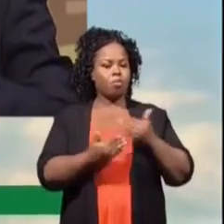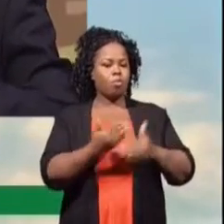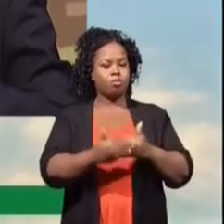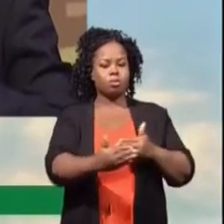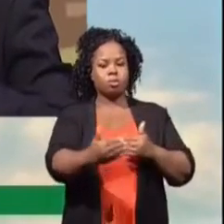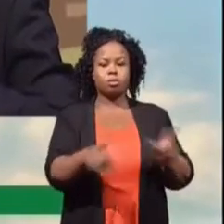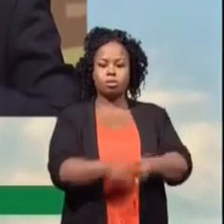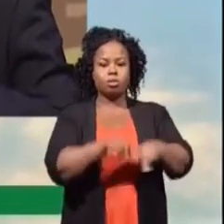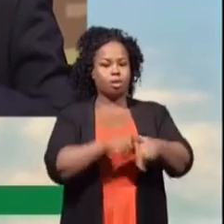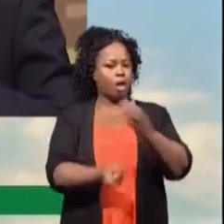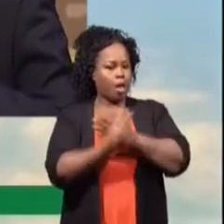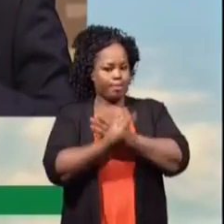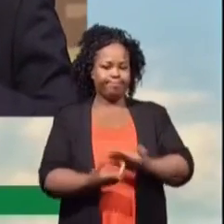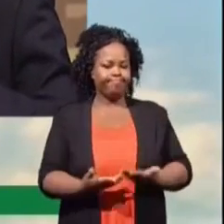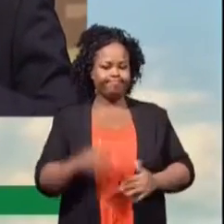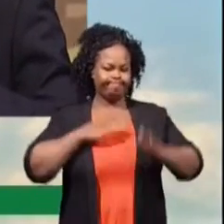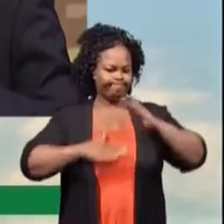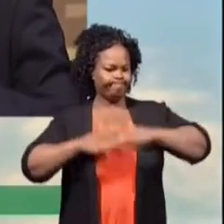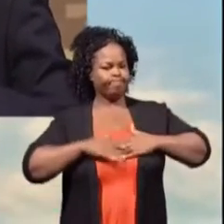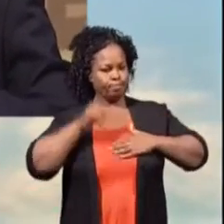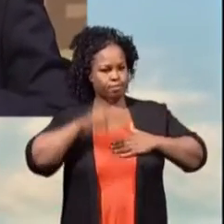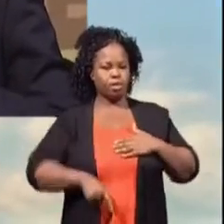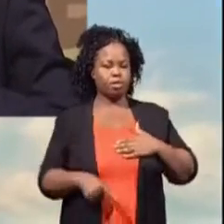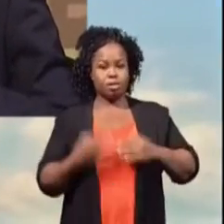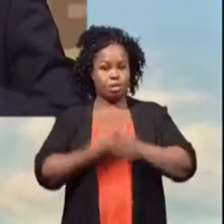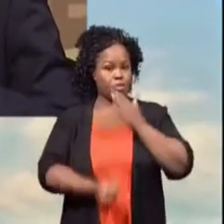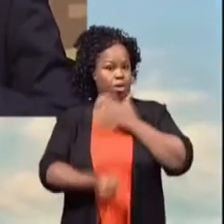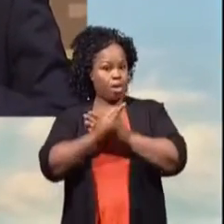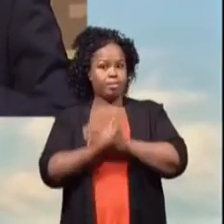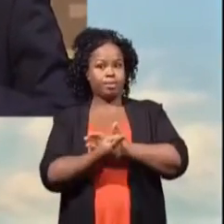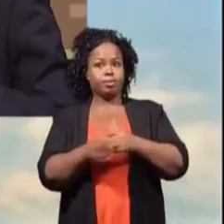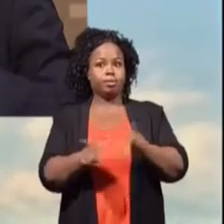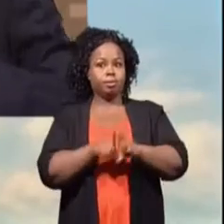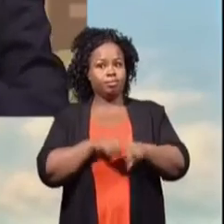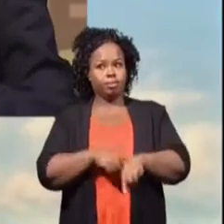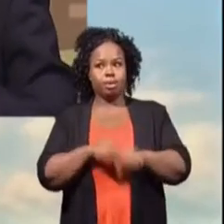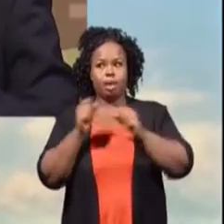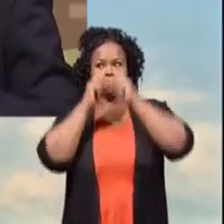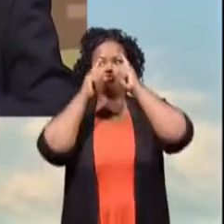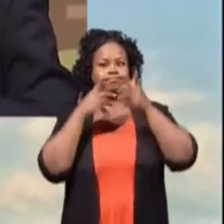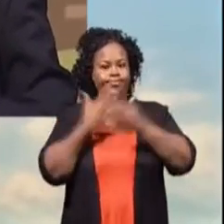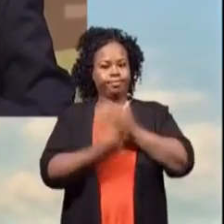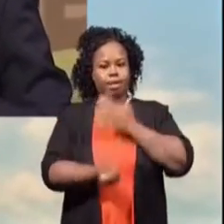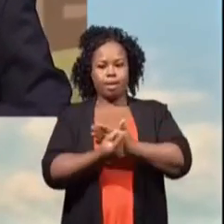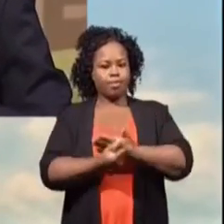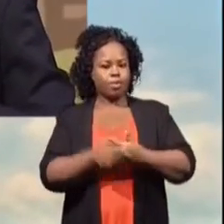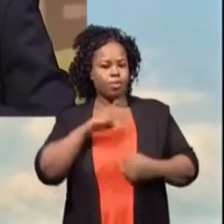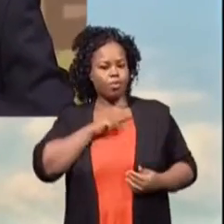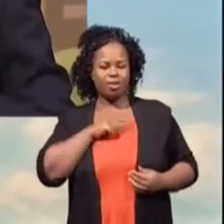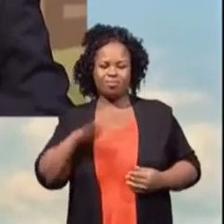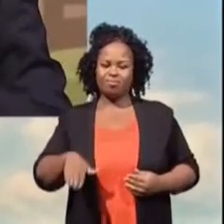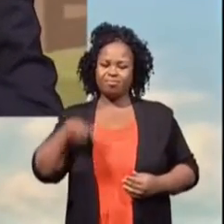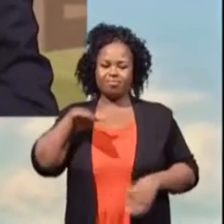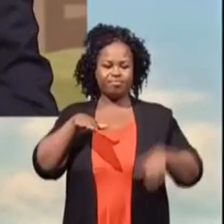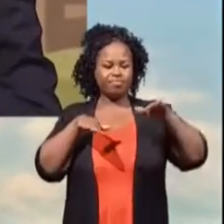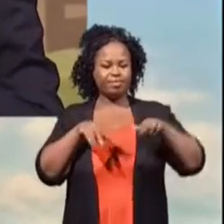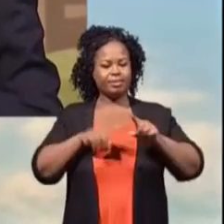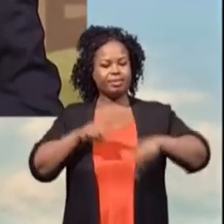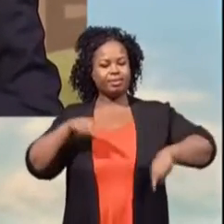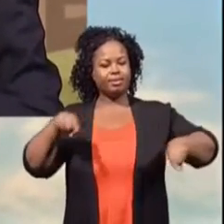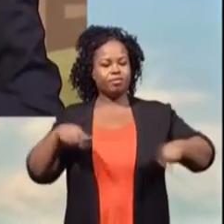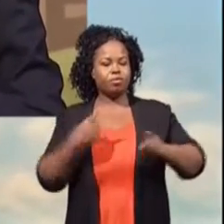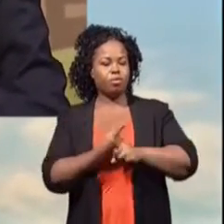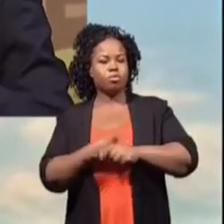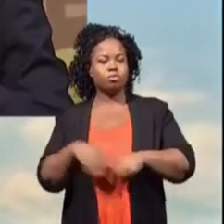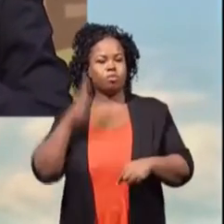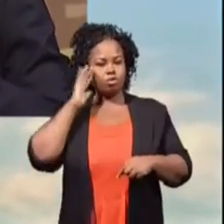process it can't happen once because could tsantsa be patient as well it can't happen you know ka kapilinyana because kam khone go hudiswa ka teng